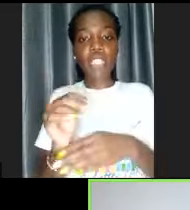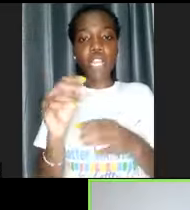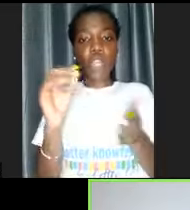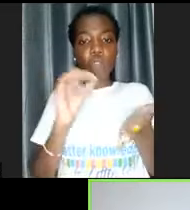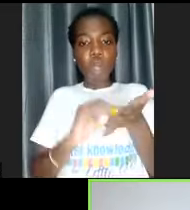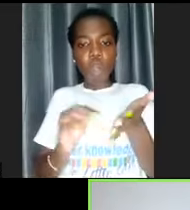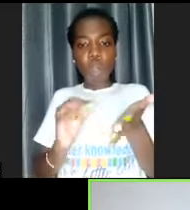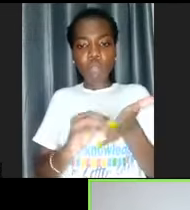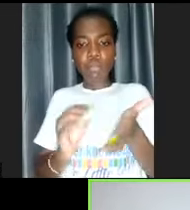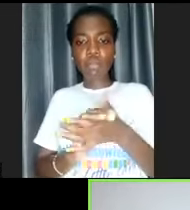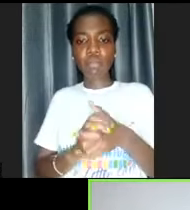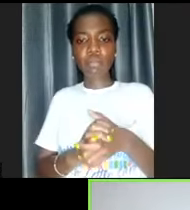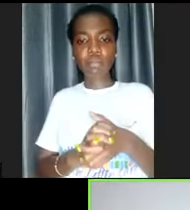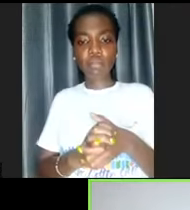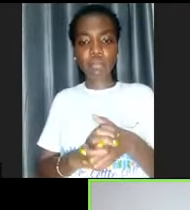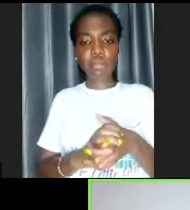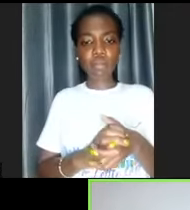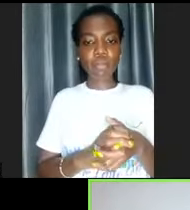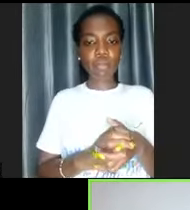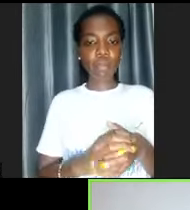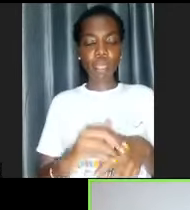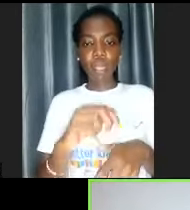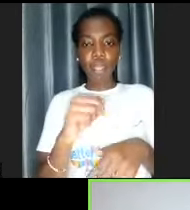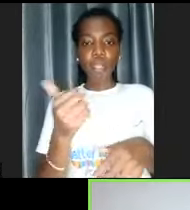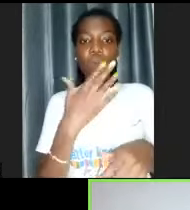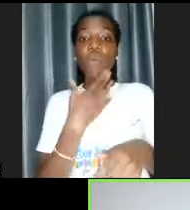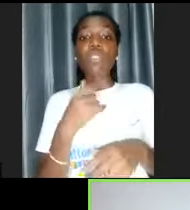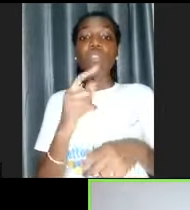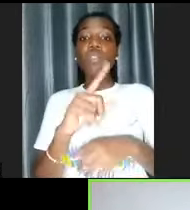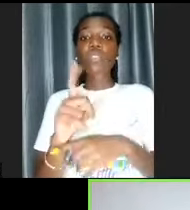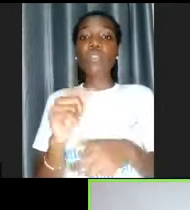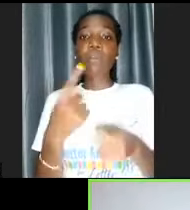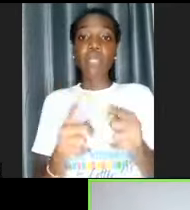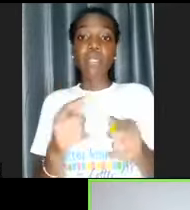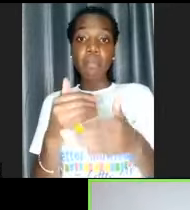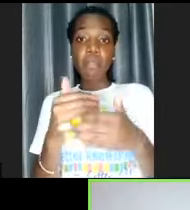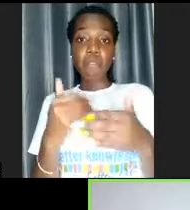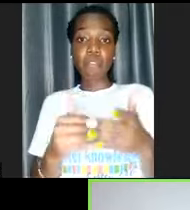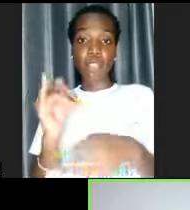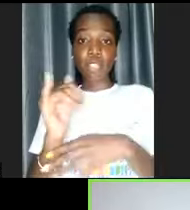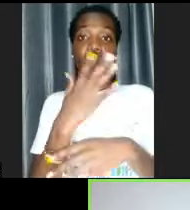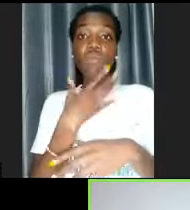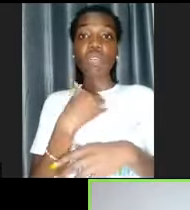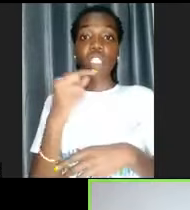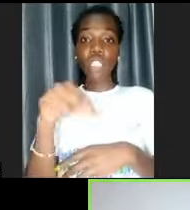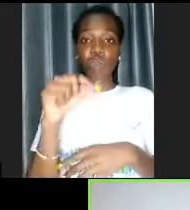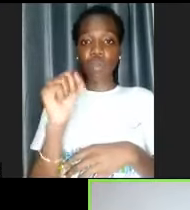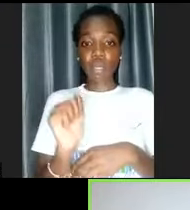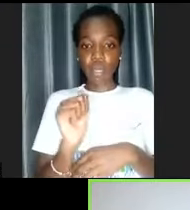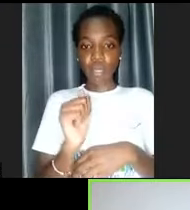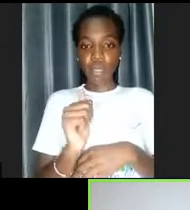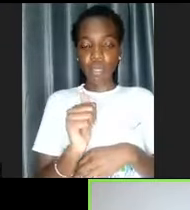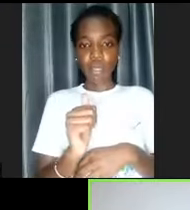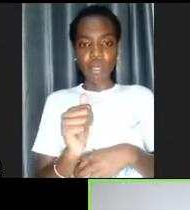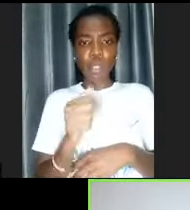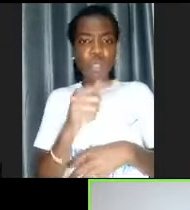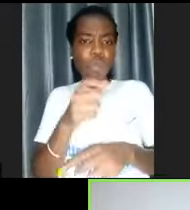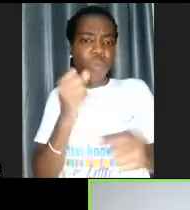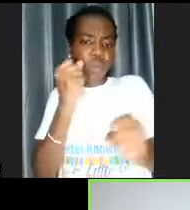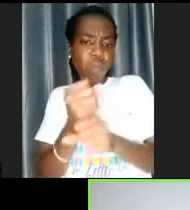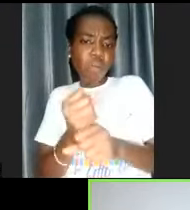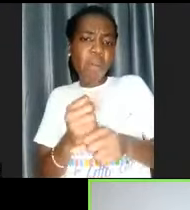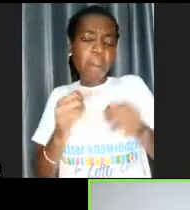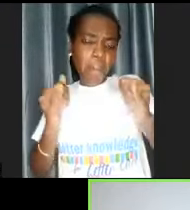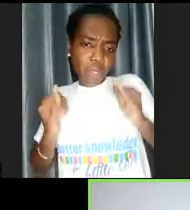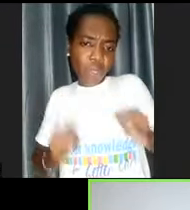Okay. I'm trying to find questions, but before we get there, let me just go to the Q&A and ask, do you do personal coaching towards helping one